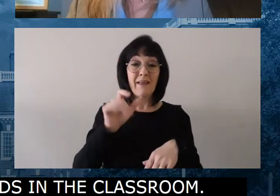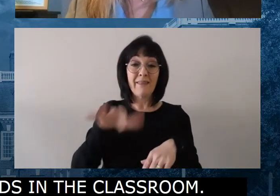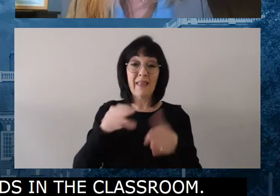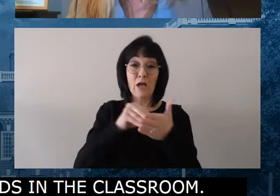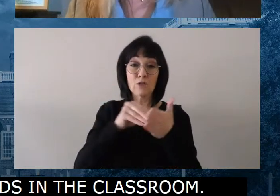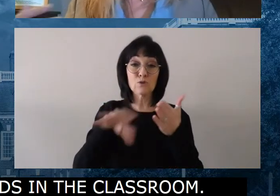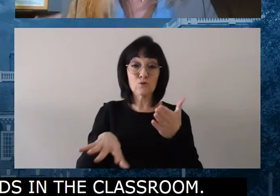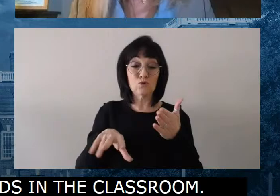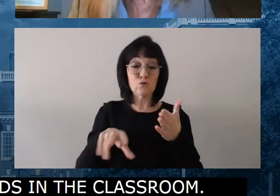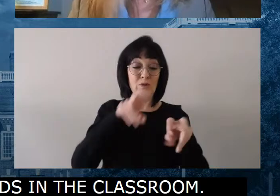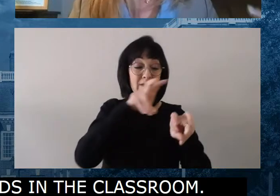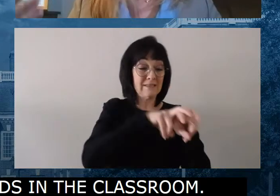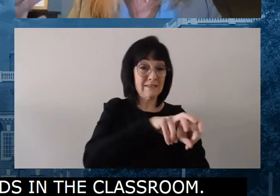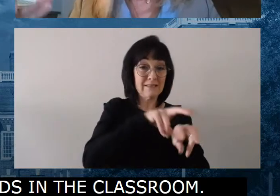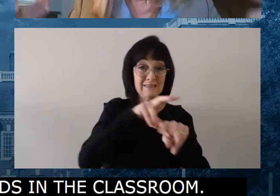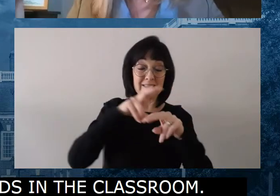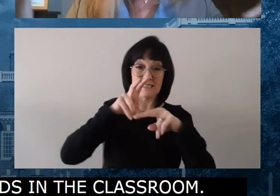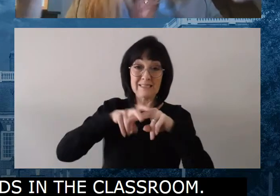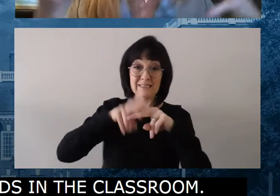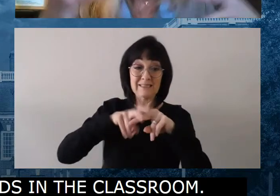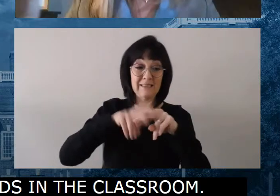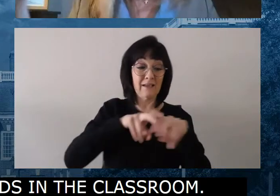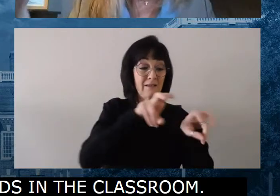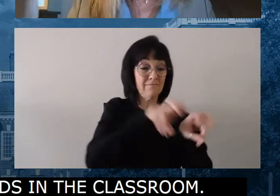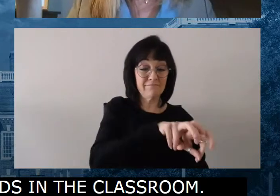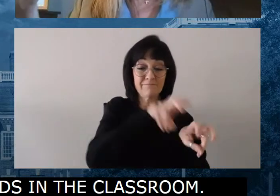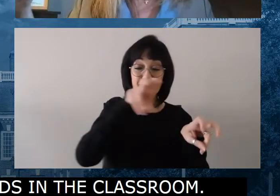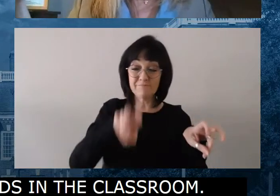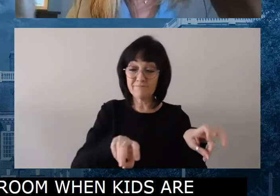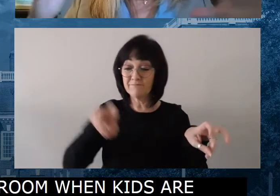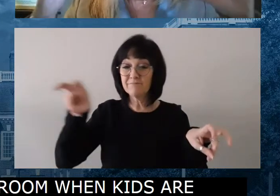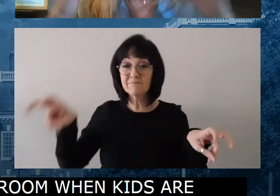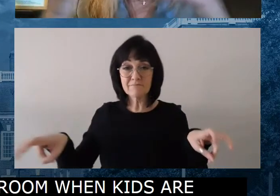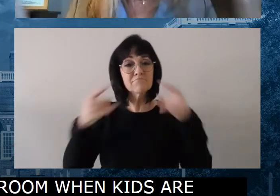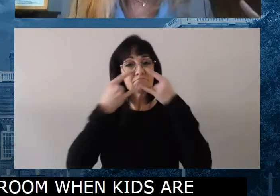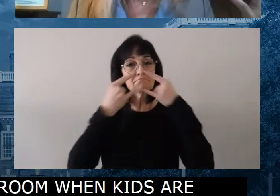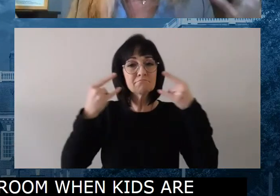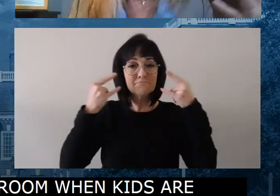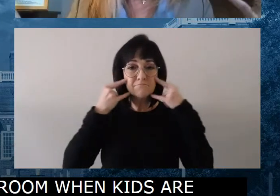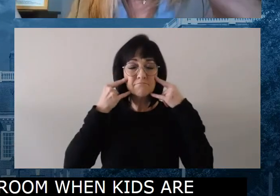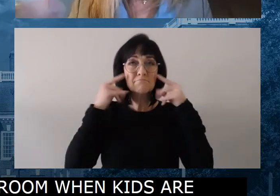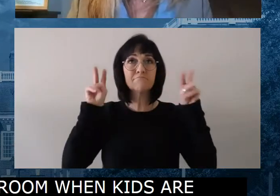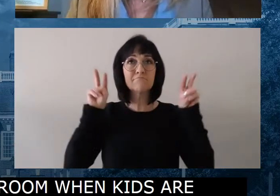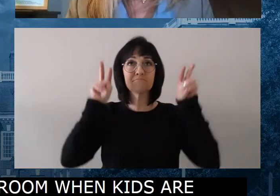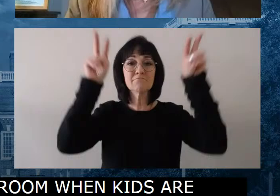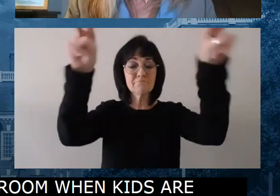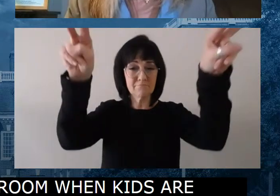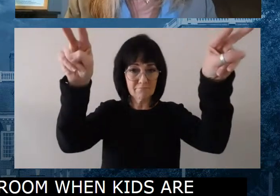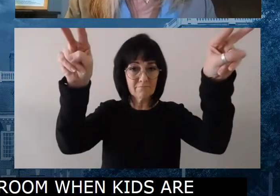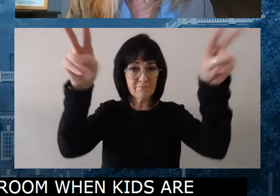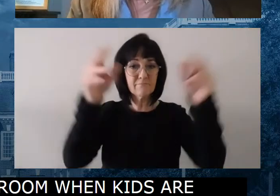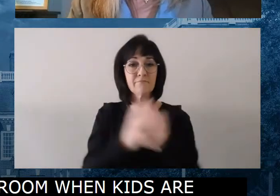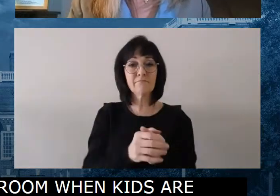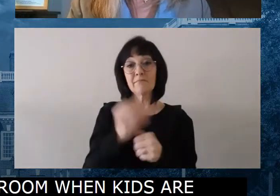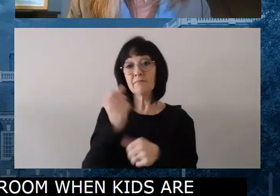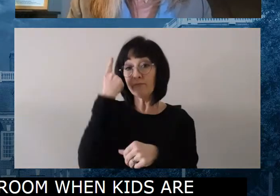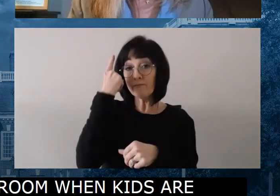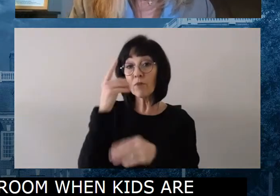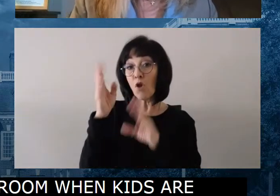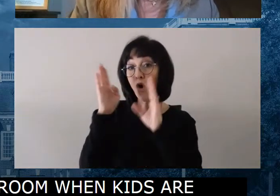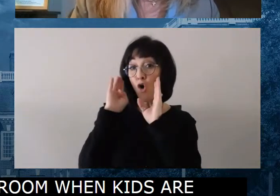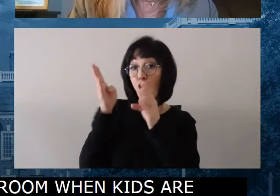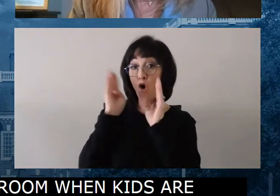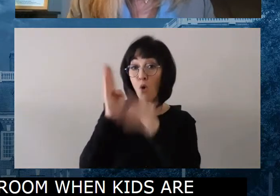other settings, like in the hallways, and especially when eating lunch, when masks are off, 6 feet is